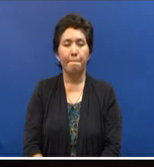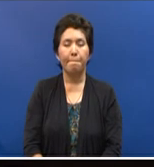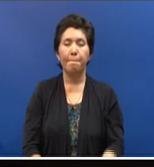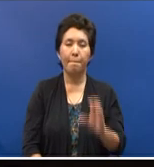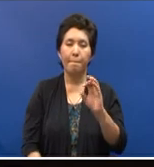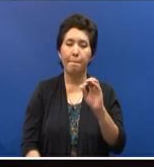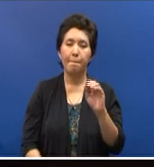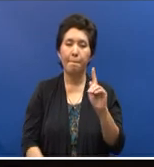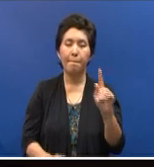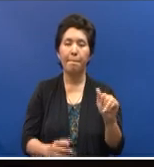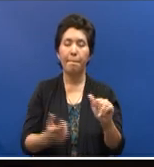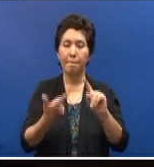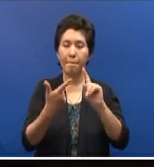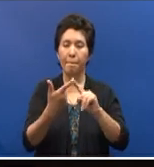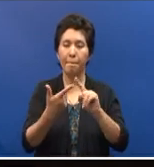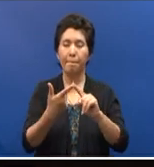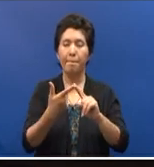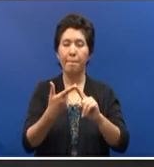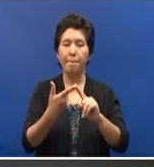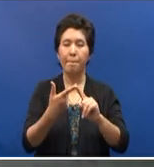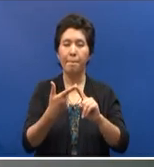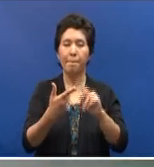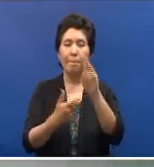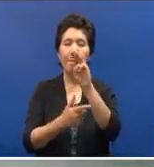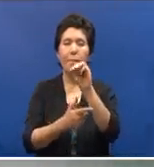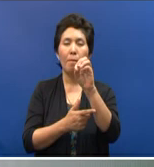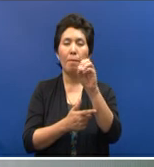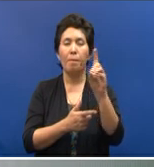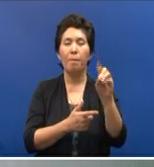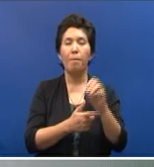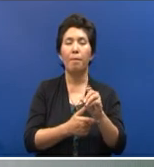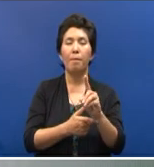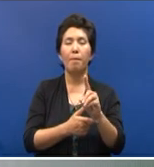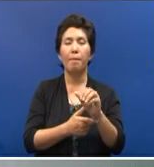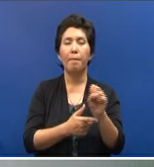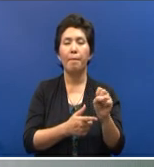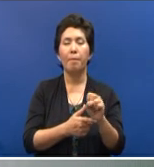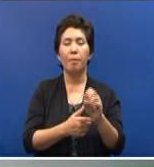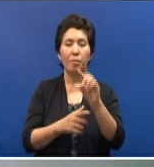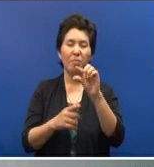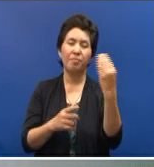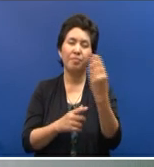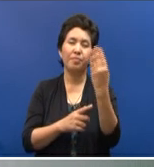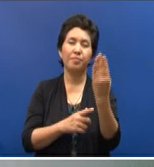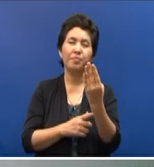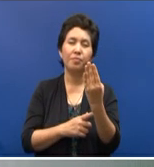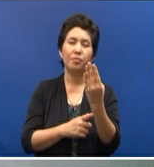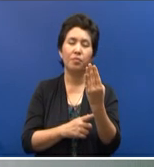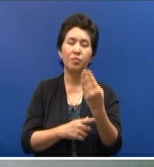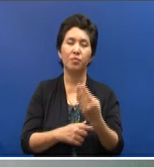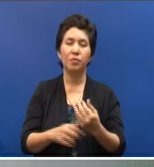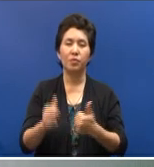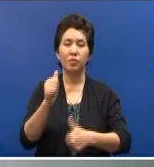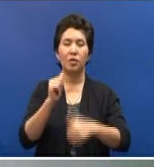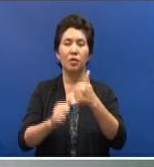Okay, second one, which is based on moots. Moots generally deal with